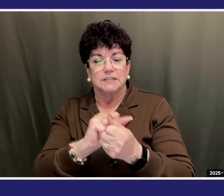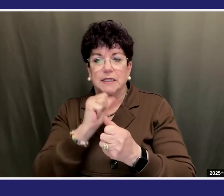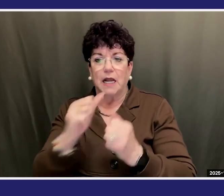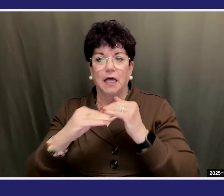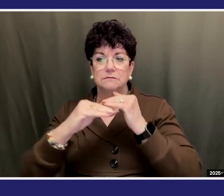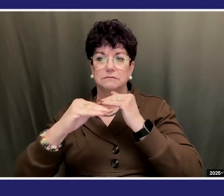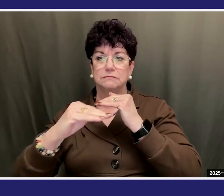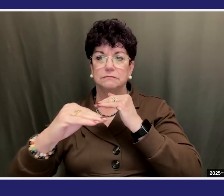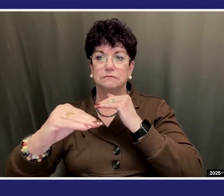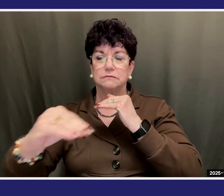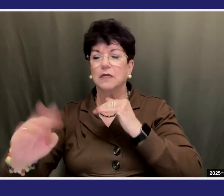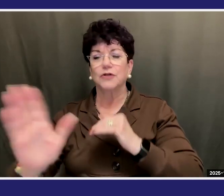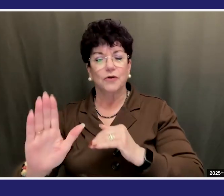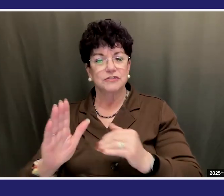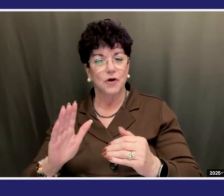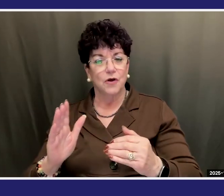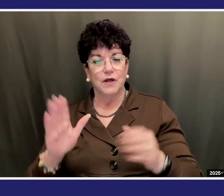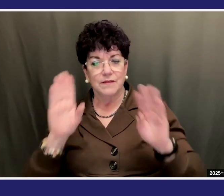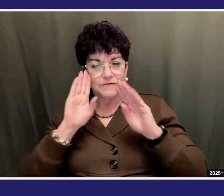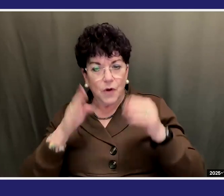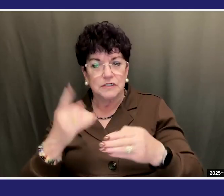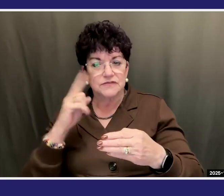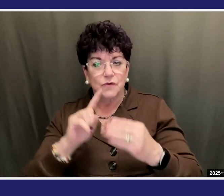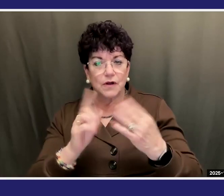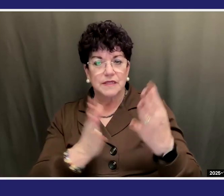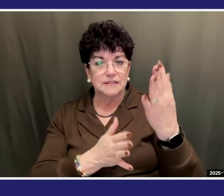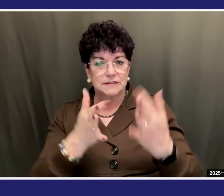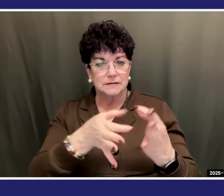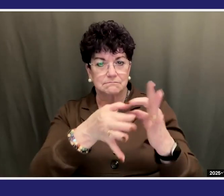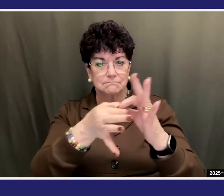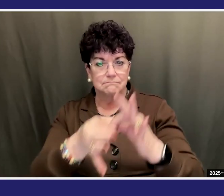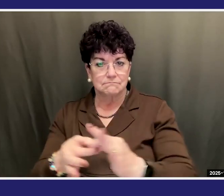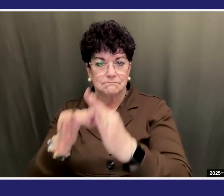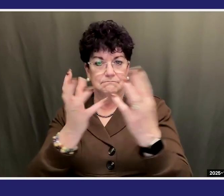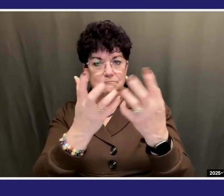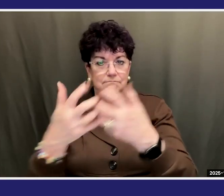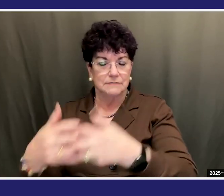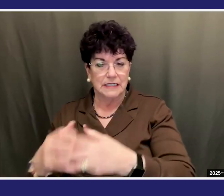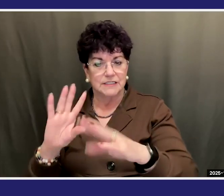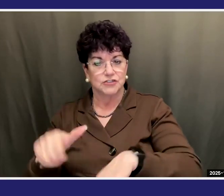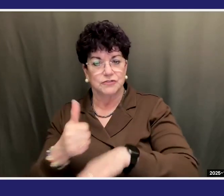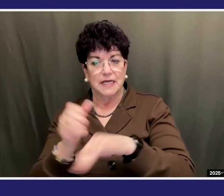the effort really around all of this alignment is to create a seamless system for